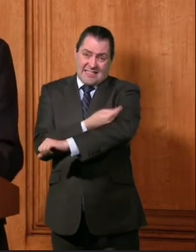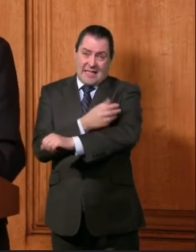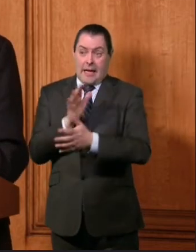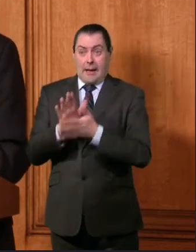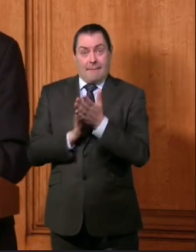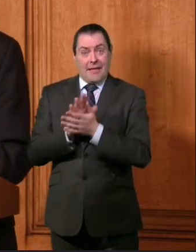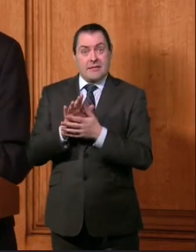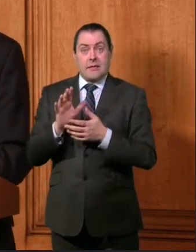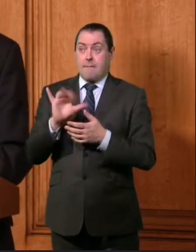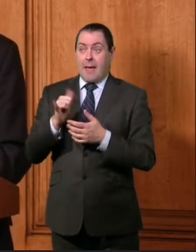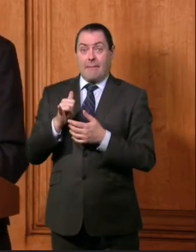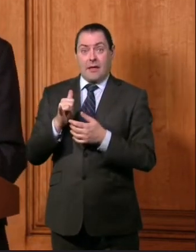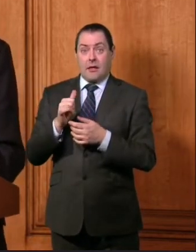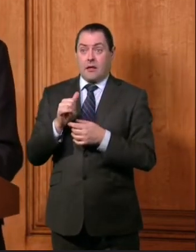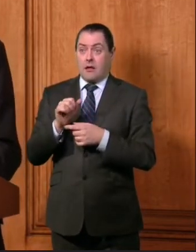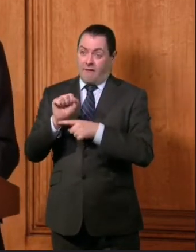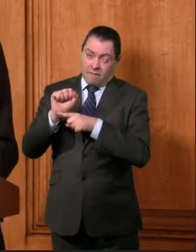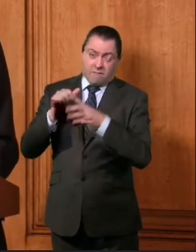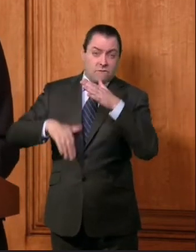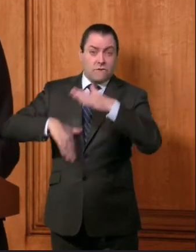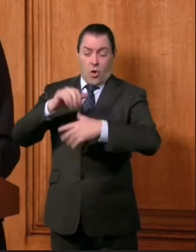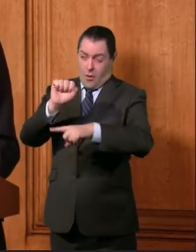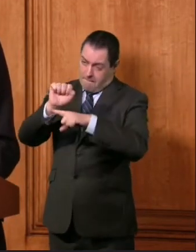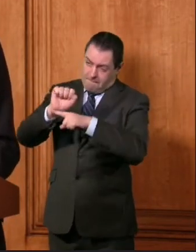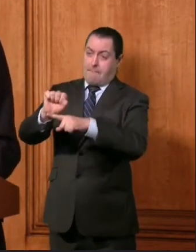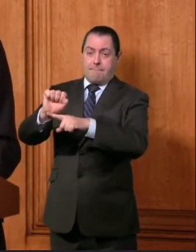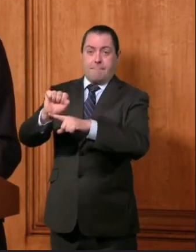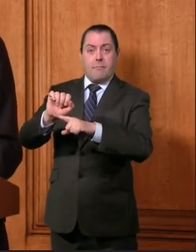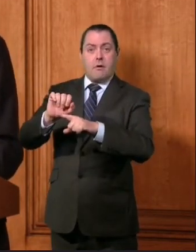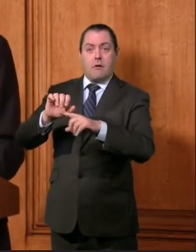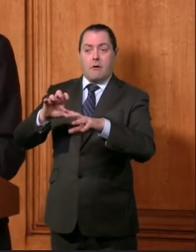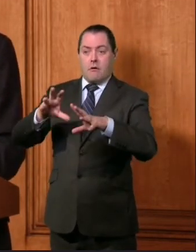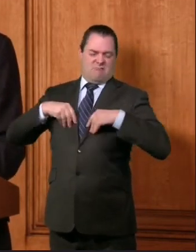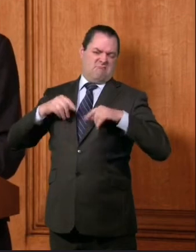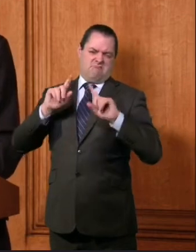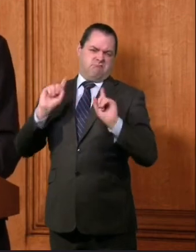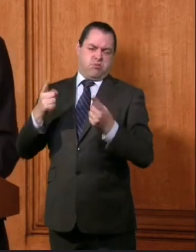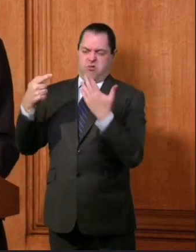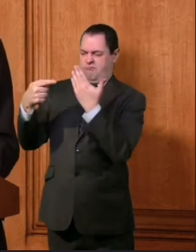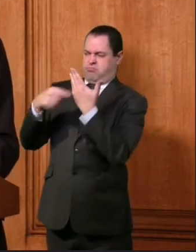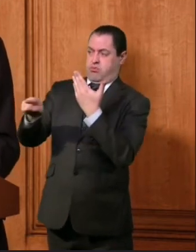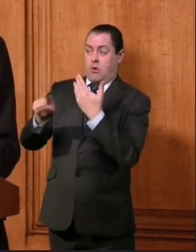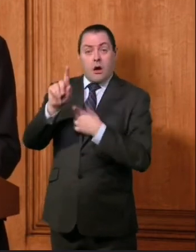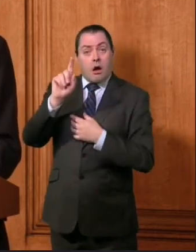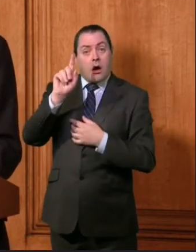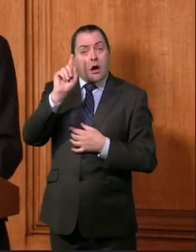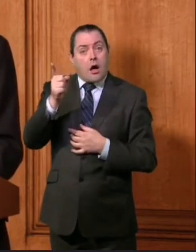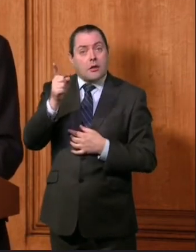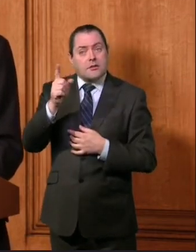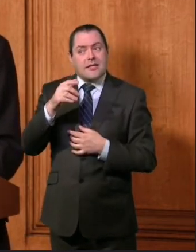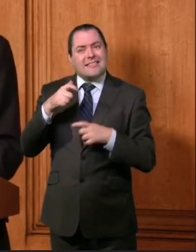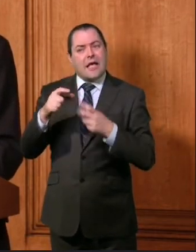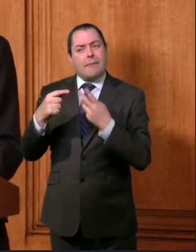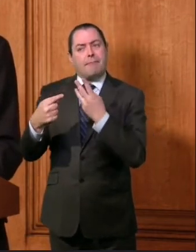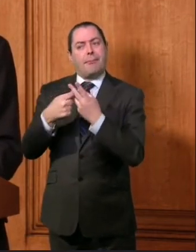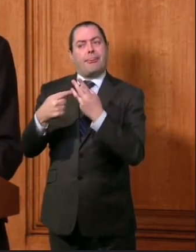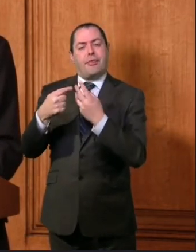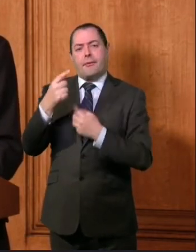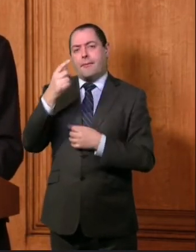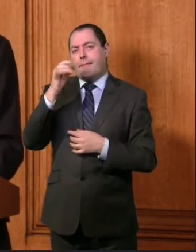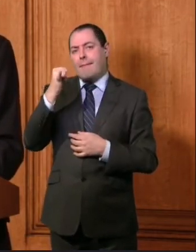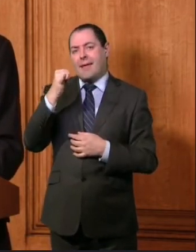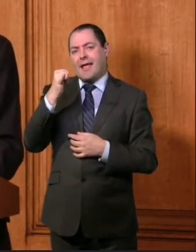don't know this, that what we could end up with is that the current vaccines still protect to a large degree against